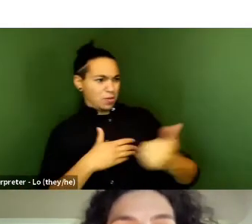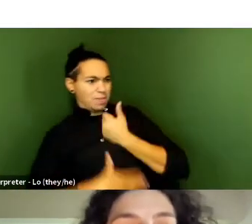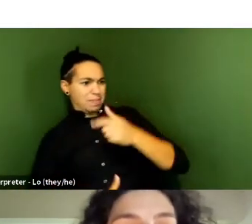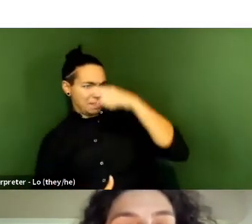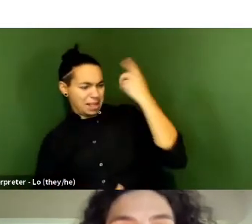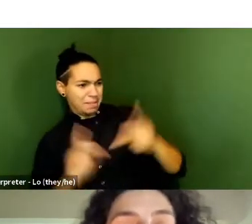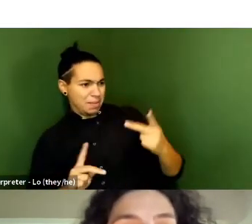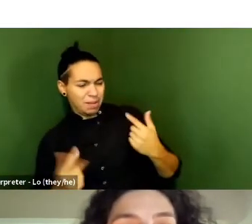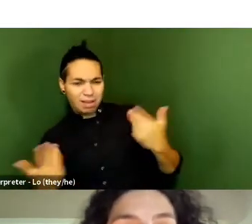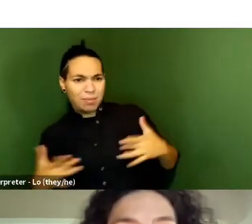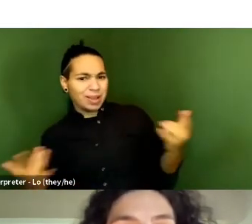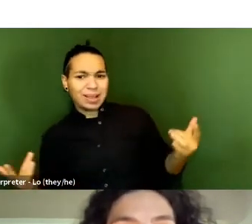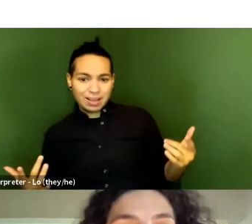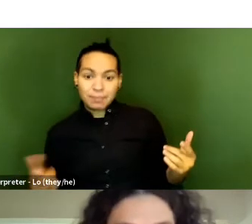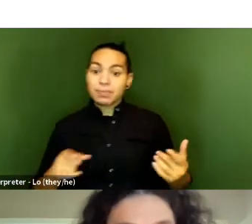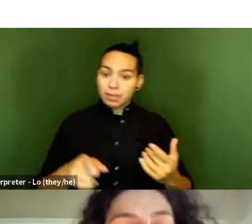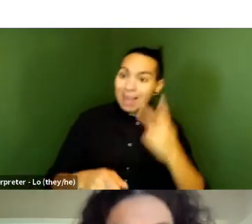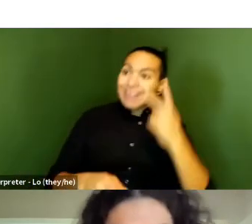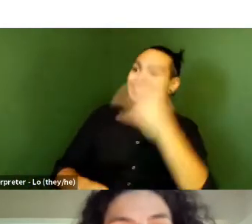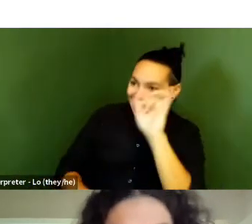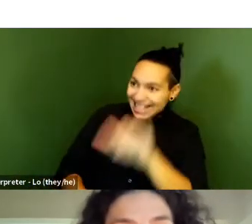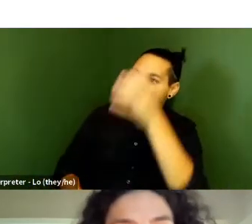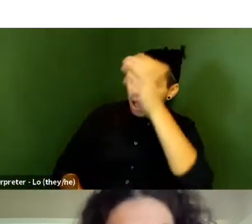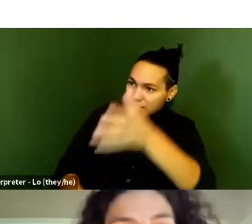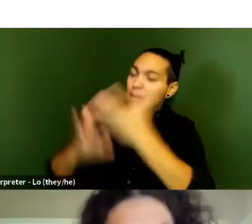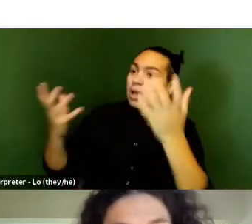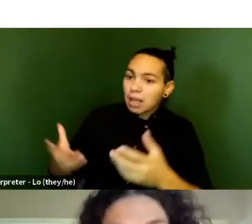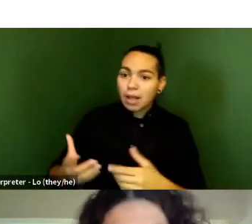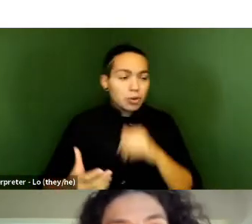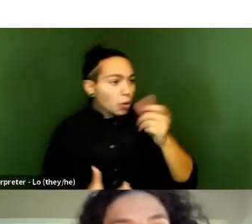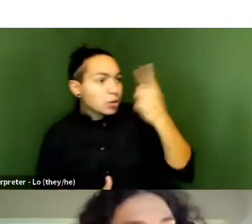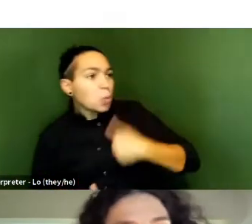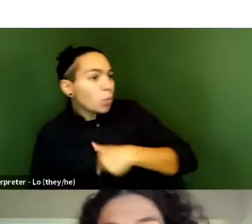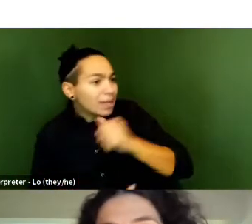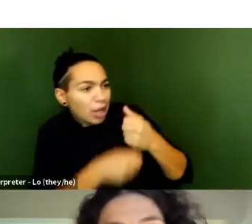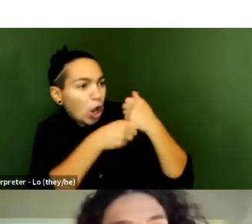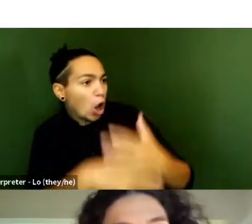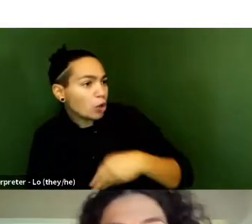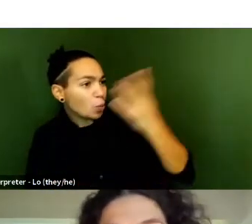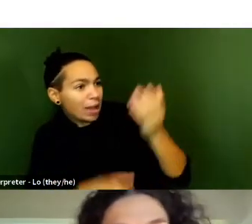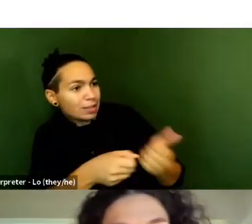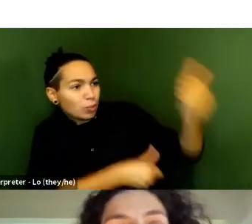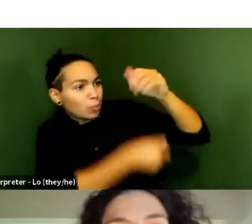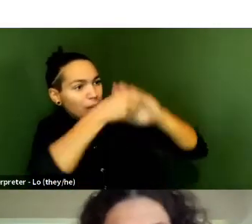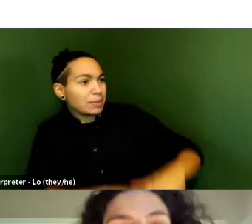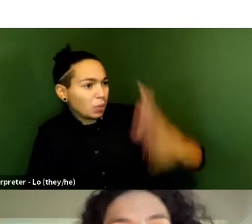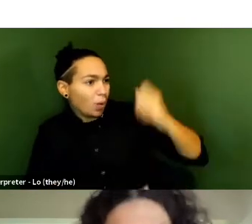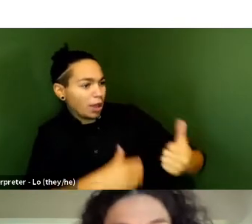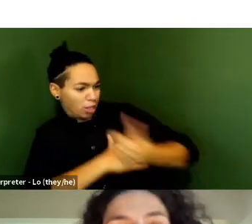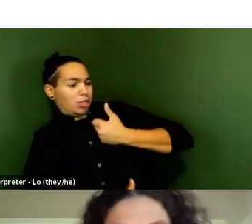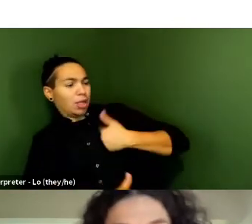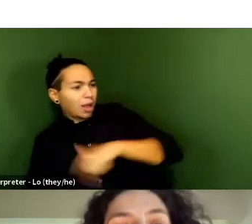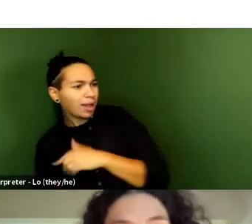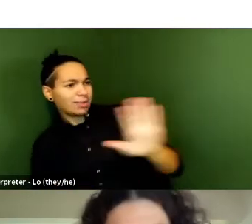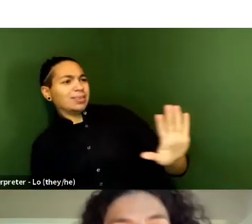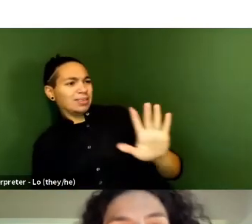We don't tweet a lot. You know what I'm saying? Like, we don't cause white supremacy. Like, why are we being called out? And so I